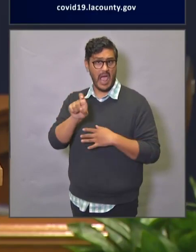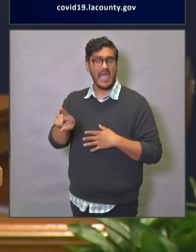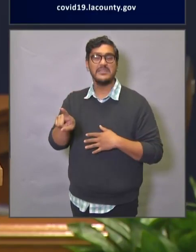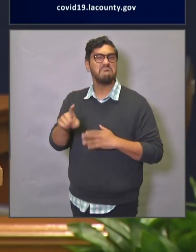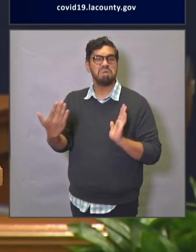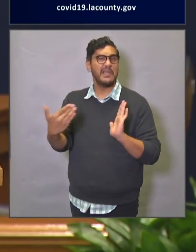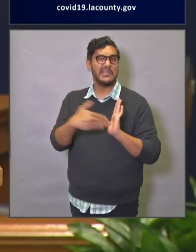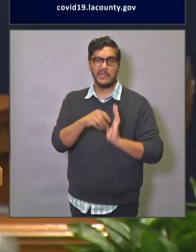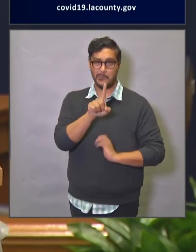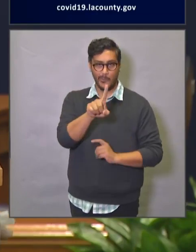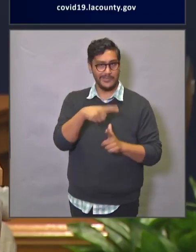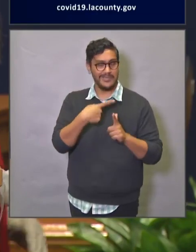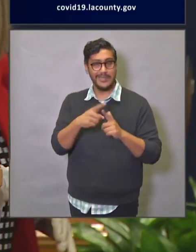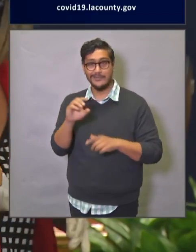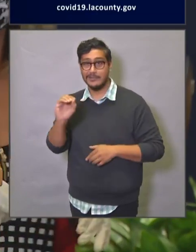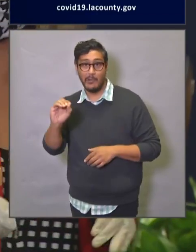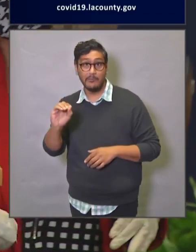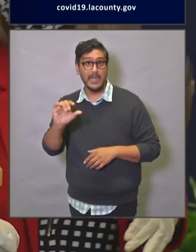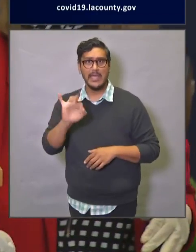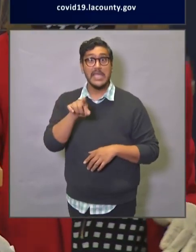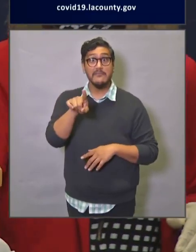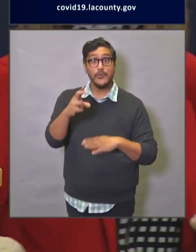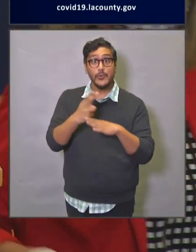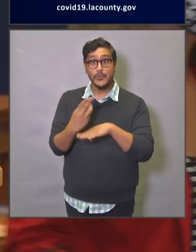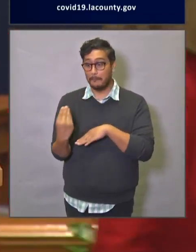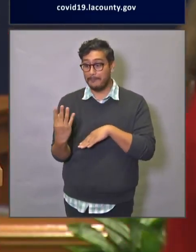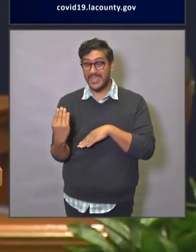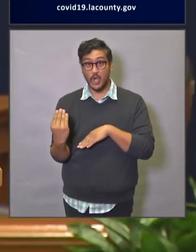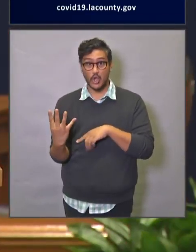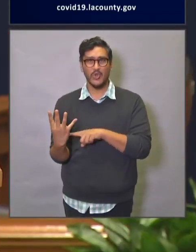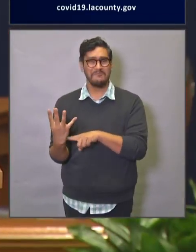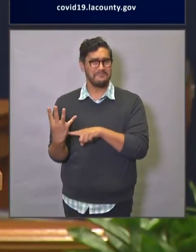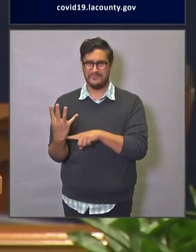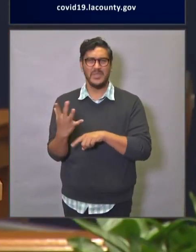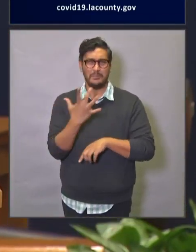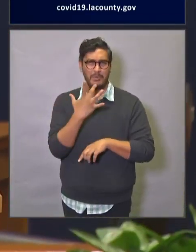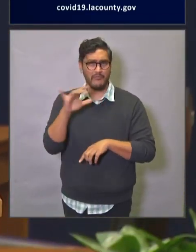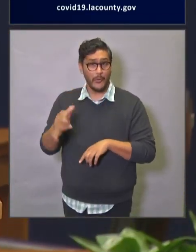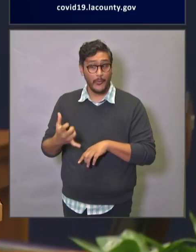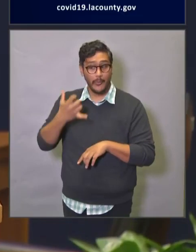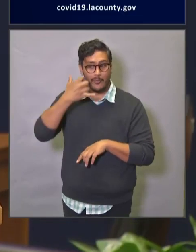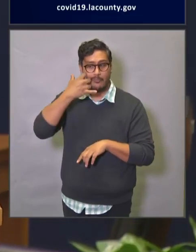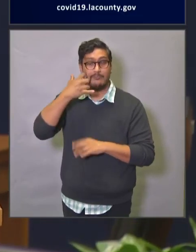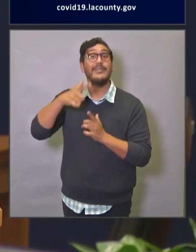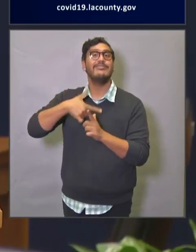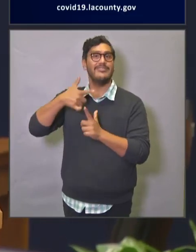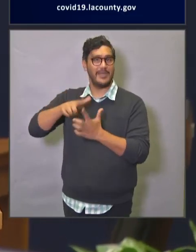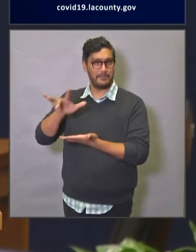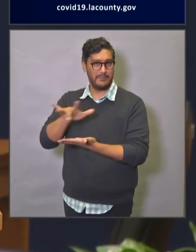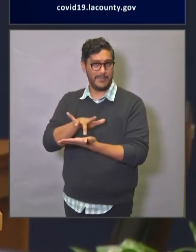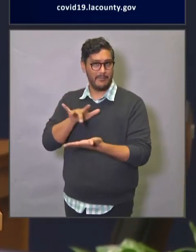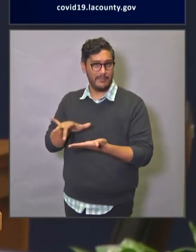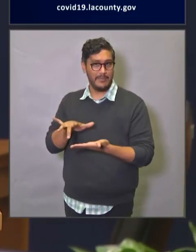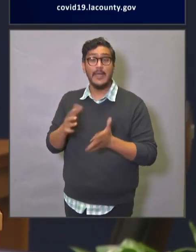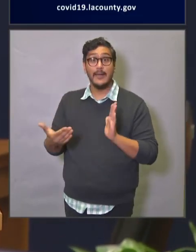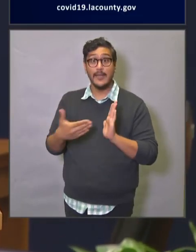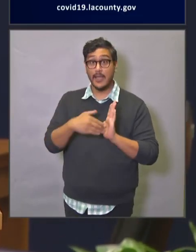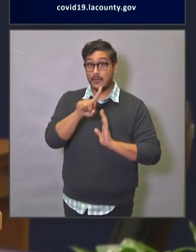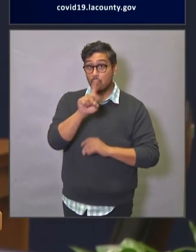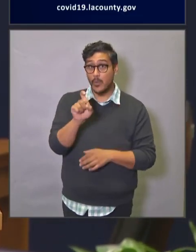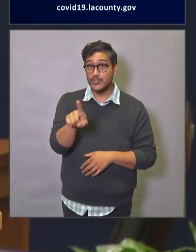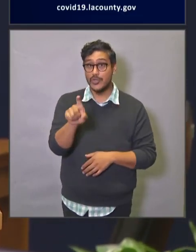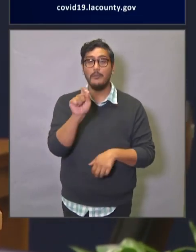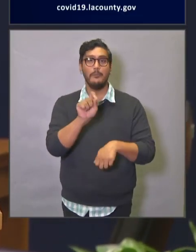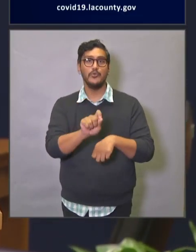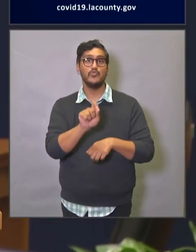same command. If you're using a speakerphone, we ask that you please pick up the handset before pressing the numbers. Once again, if you have a question, please press